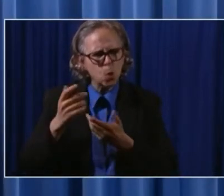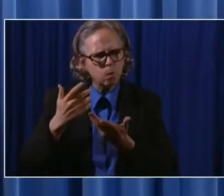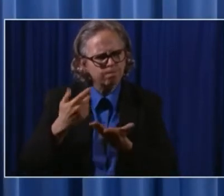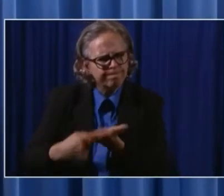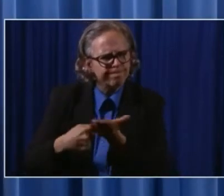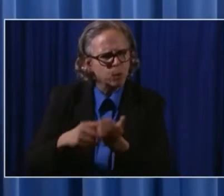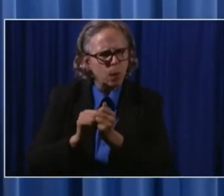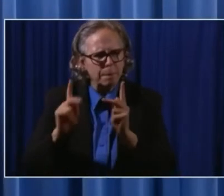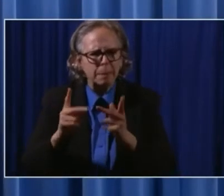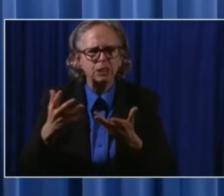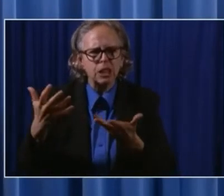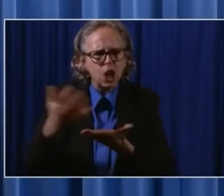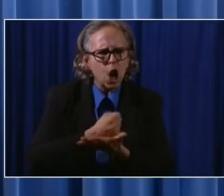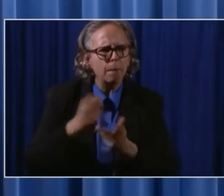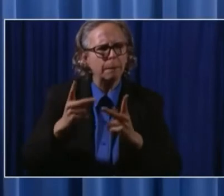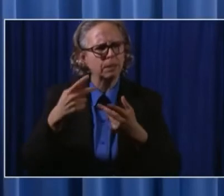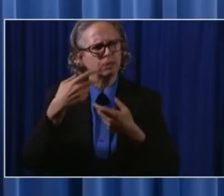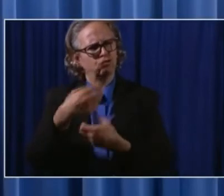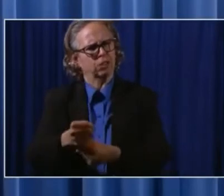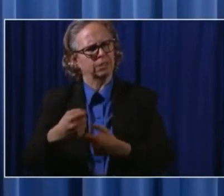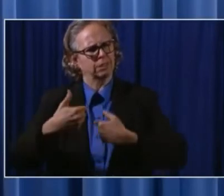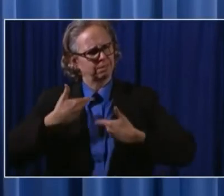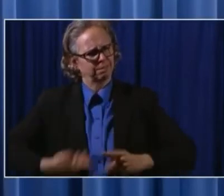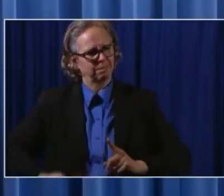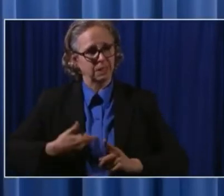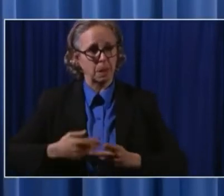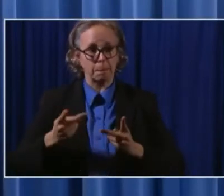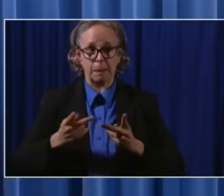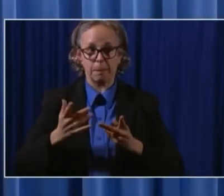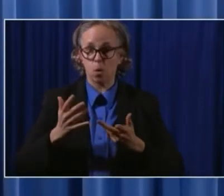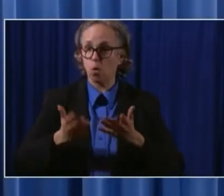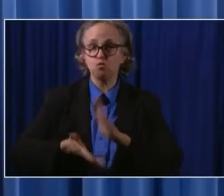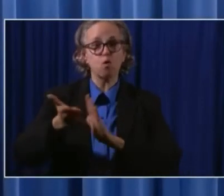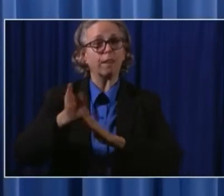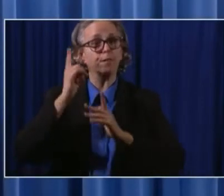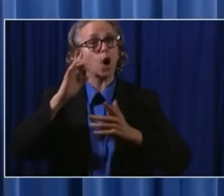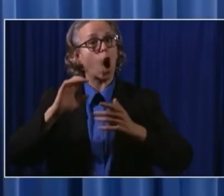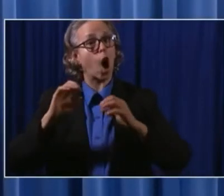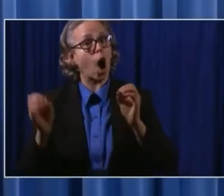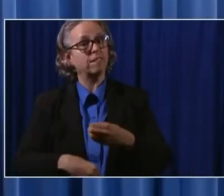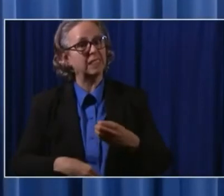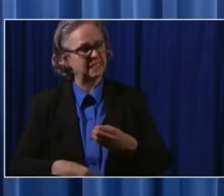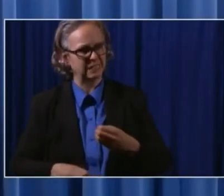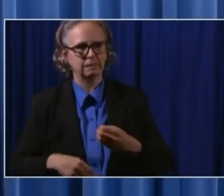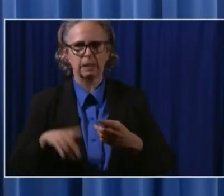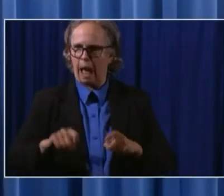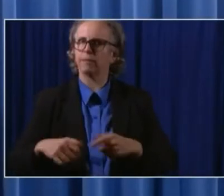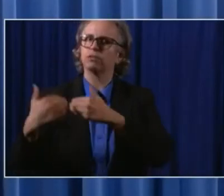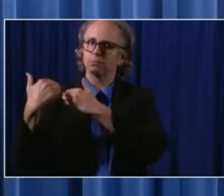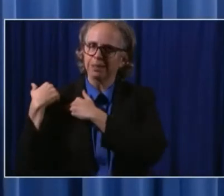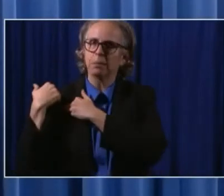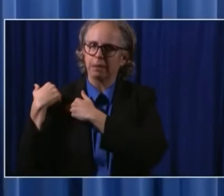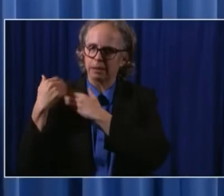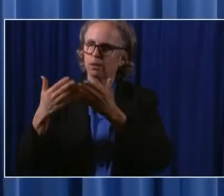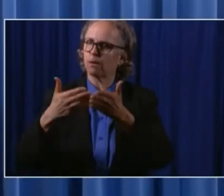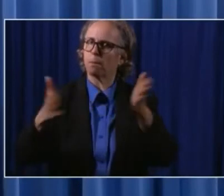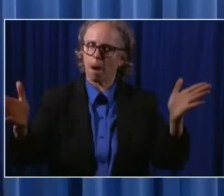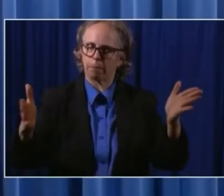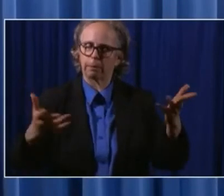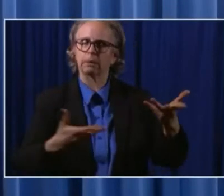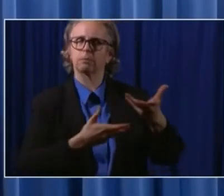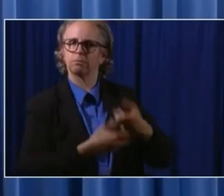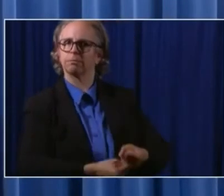that those of us who run for office, those of us who hold public office, have an obligation to the public. For the public, at least, to look up and